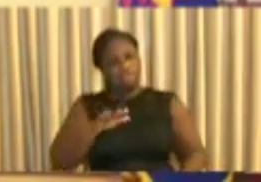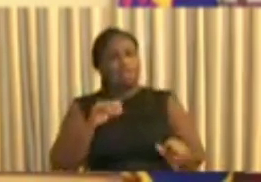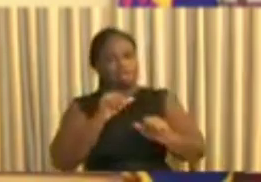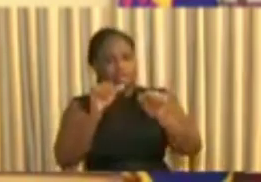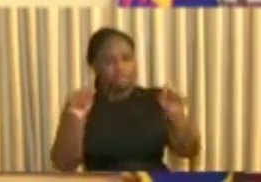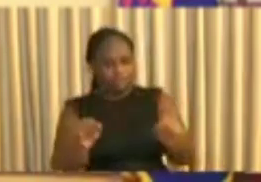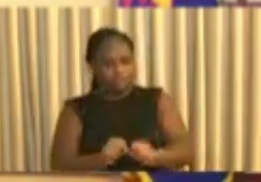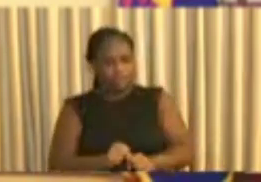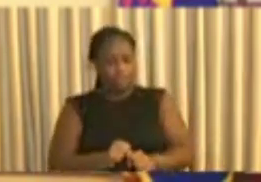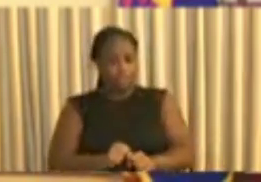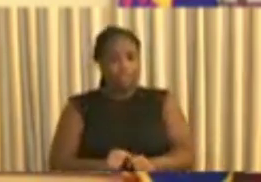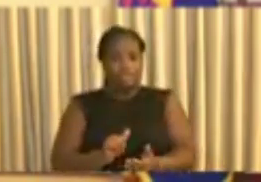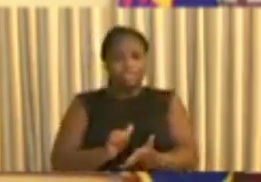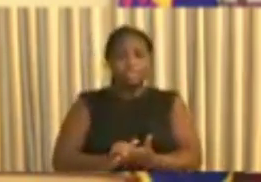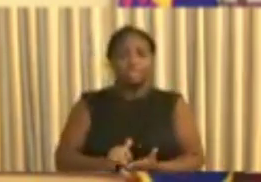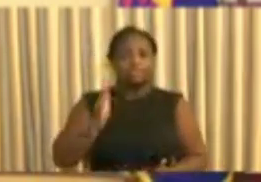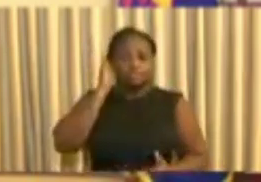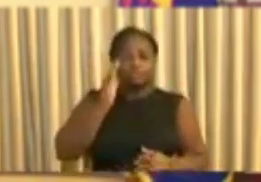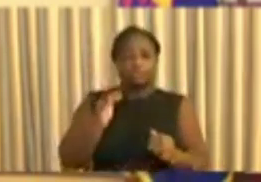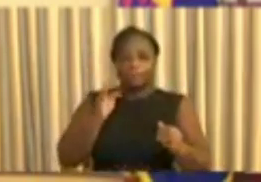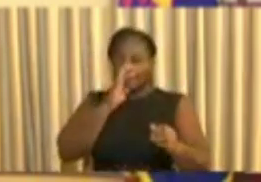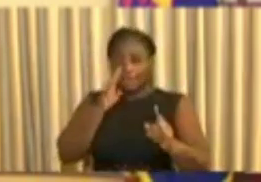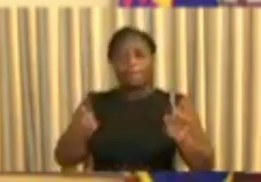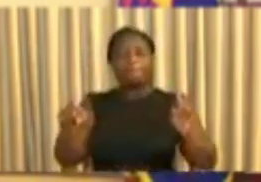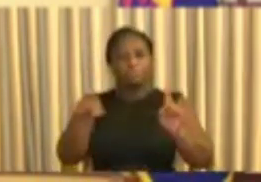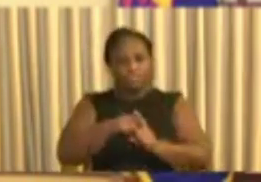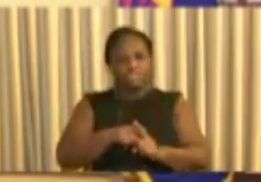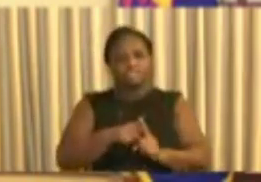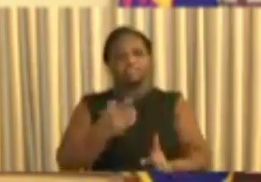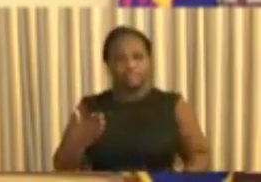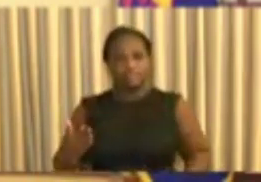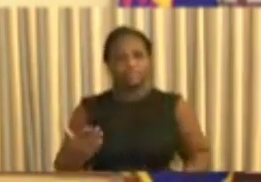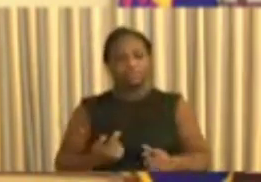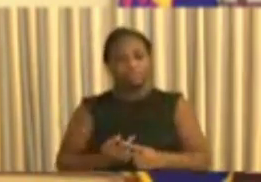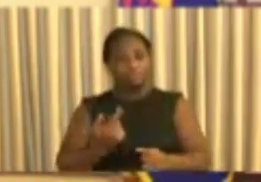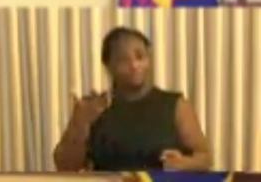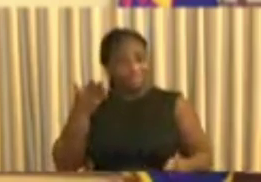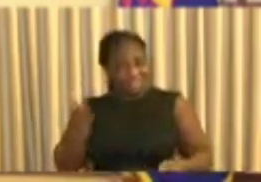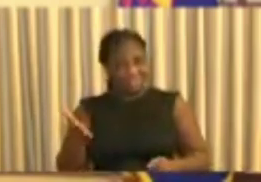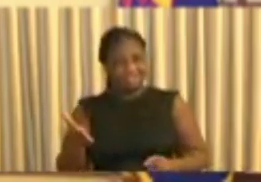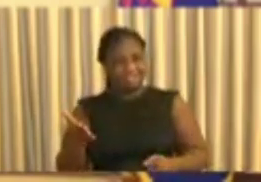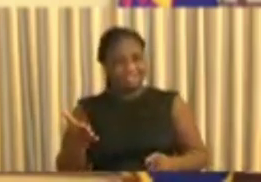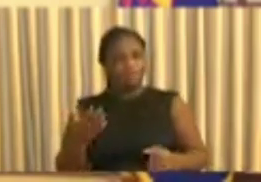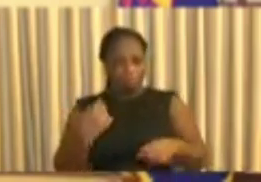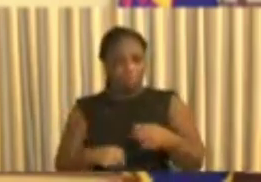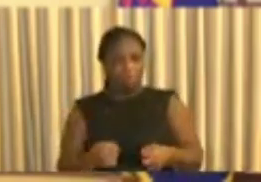surroundings. That would be a positive legacy from this crisis.